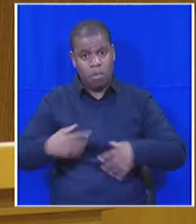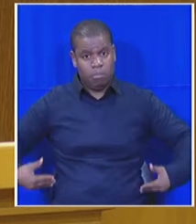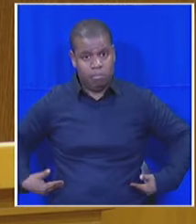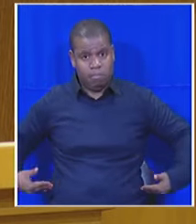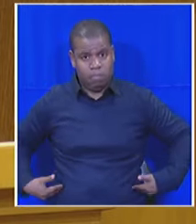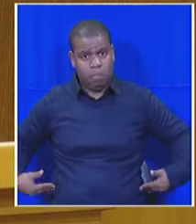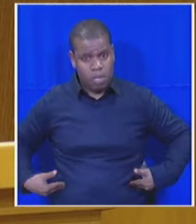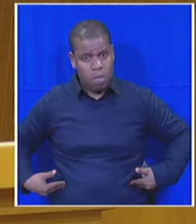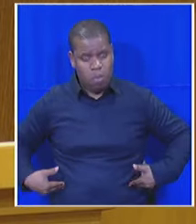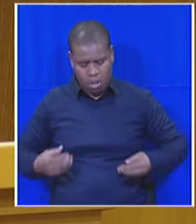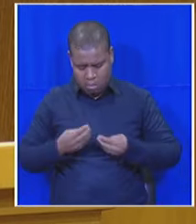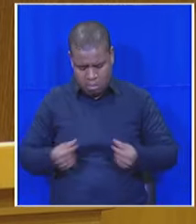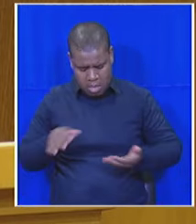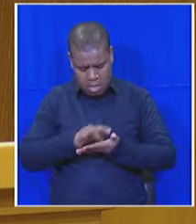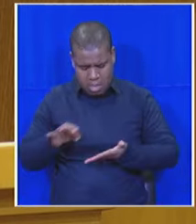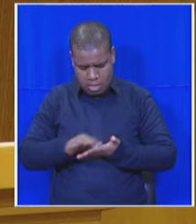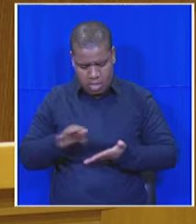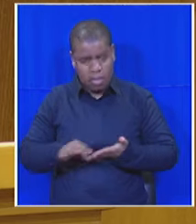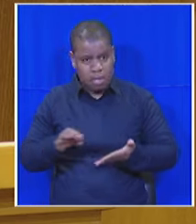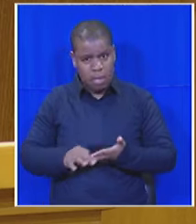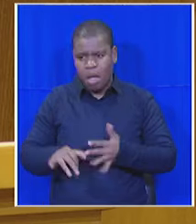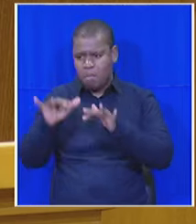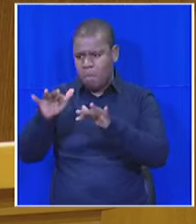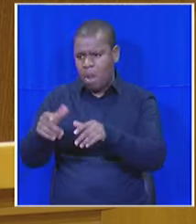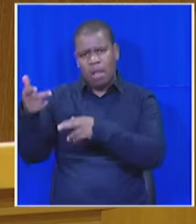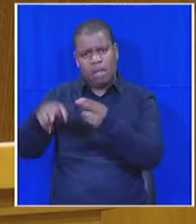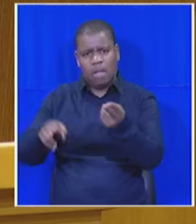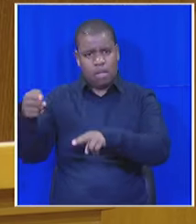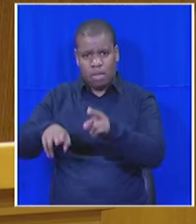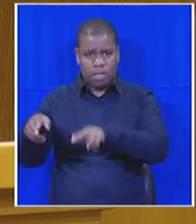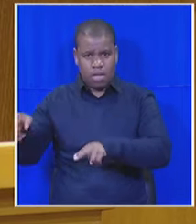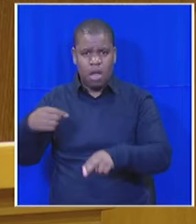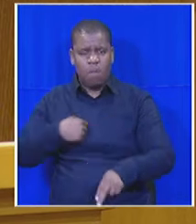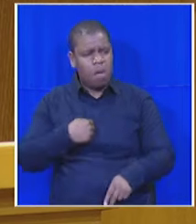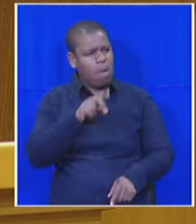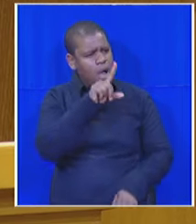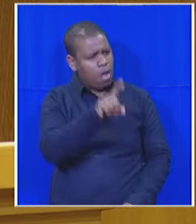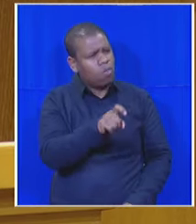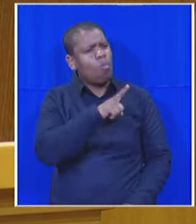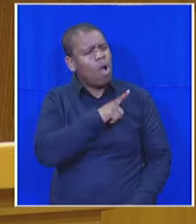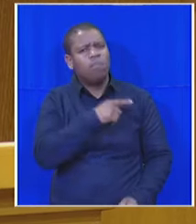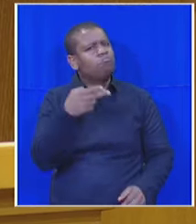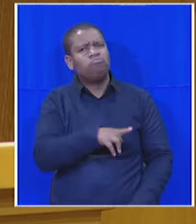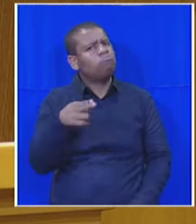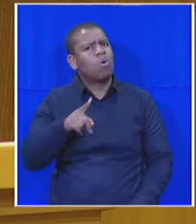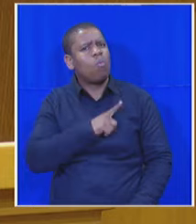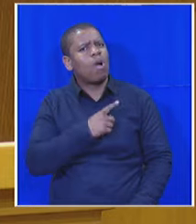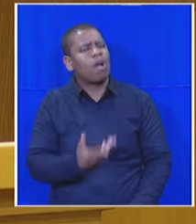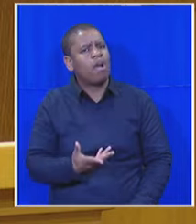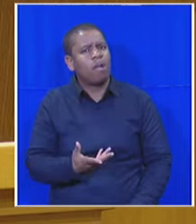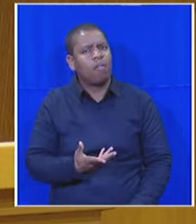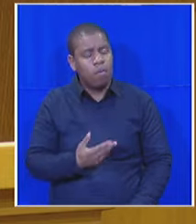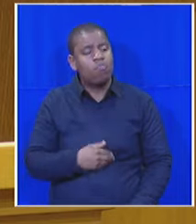will still die. I don't want them to die. I want to know why are they dying. And your principle